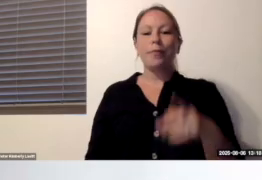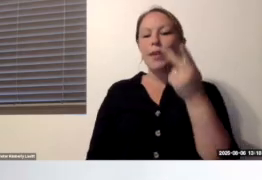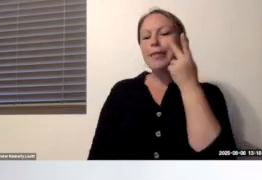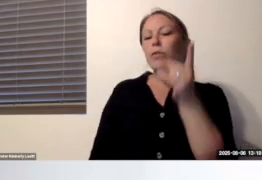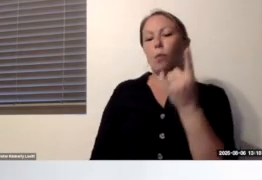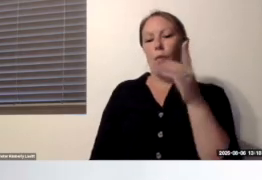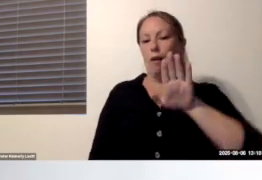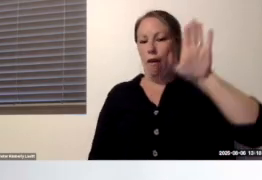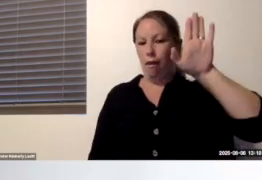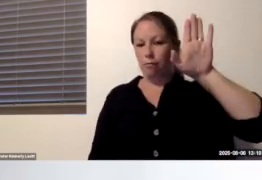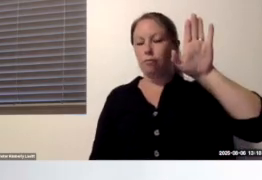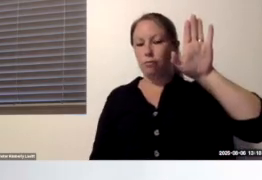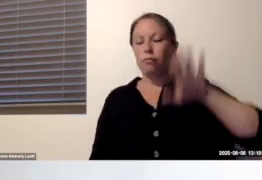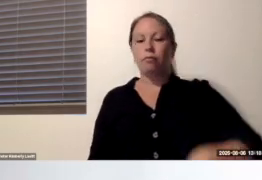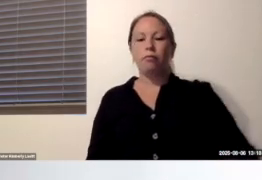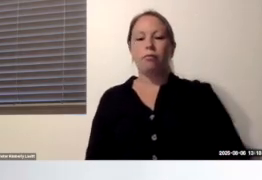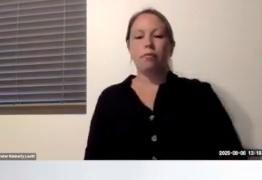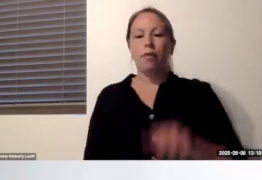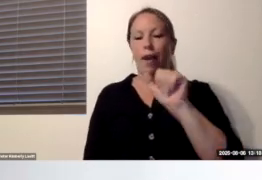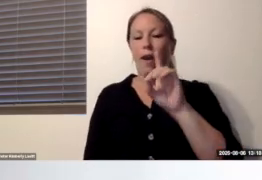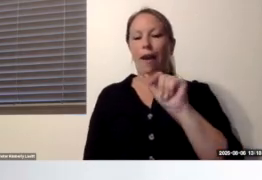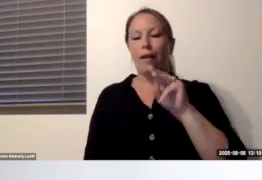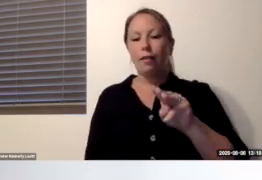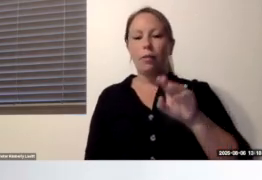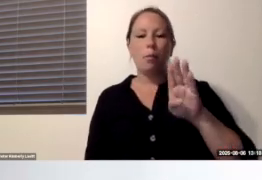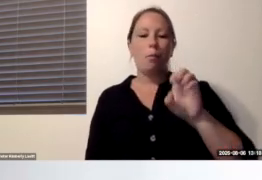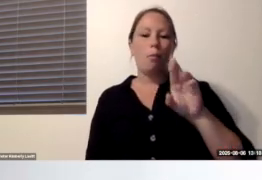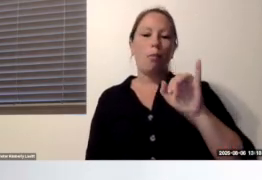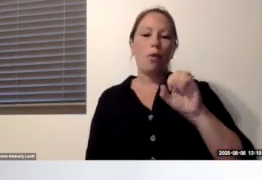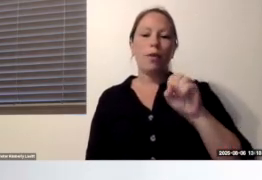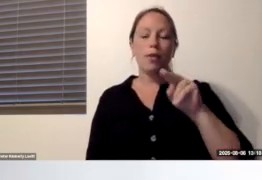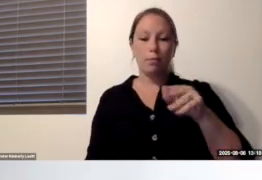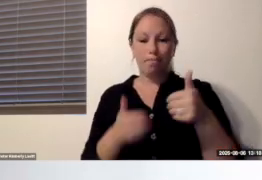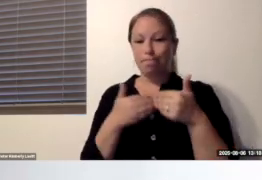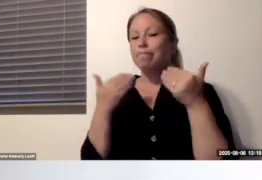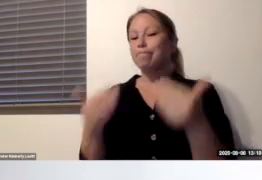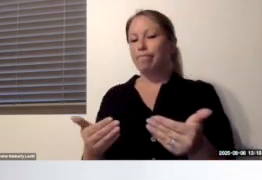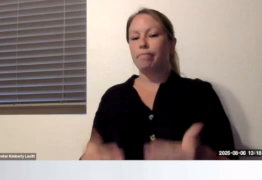hand raised. Adam Borison, please go ahead.